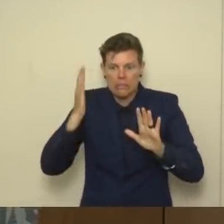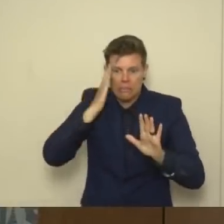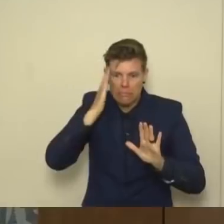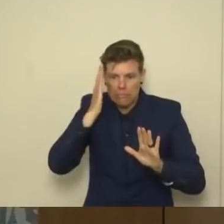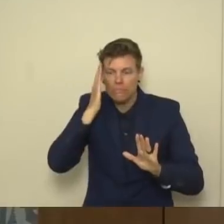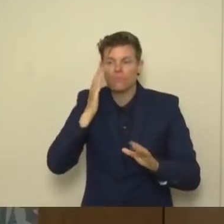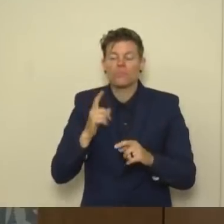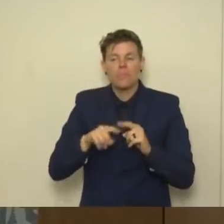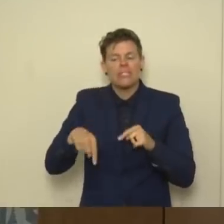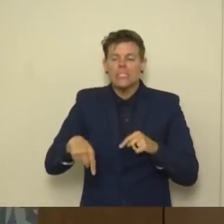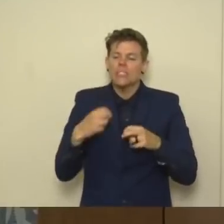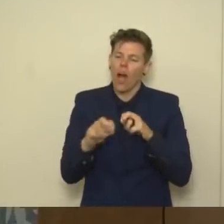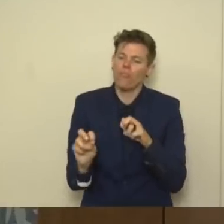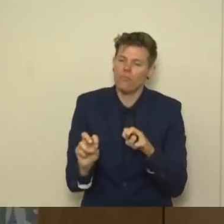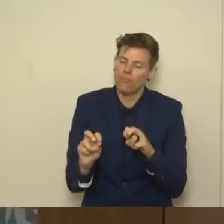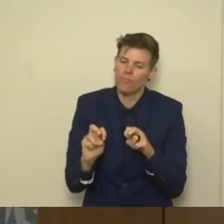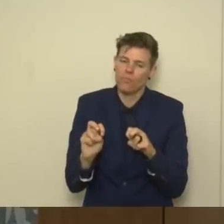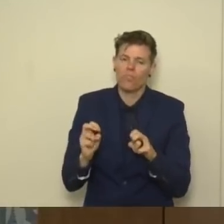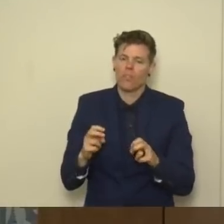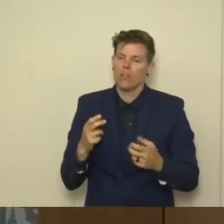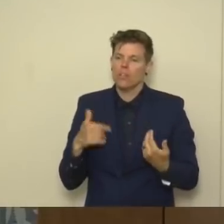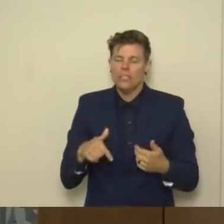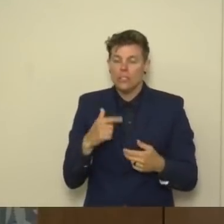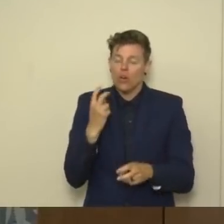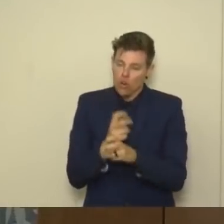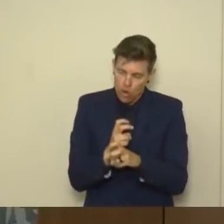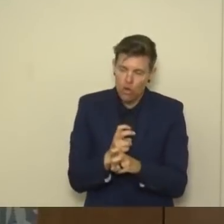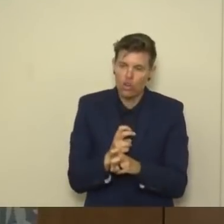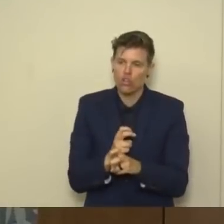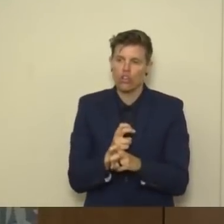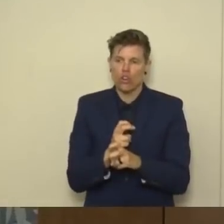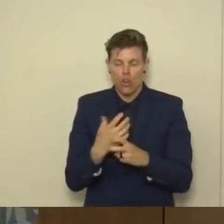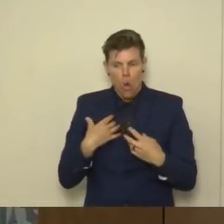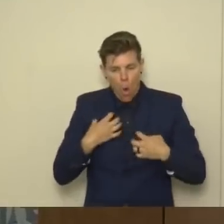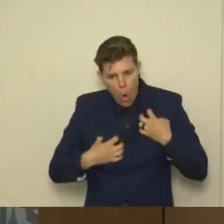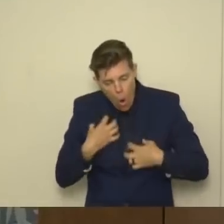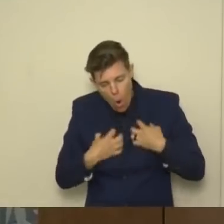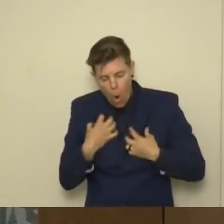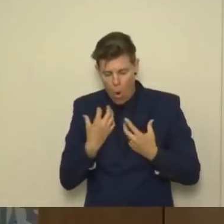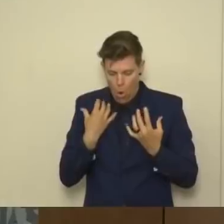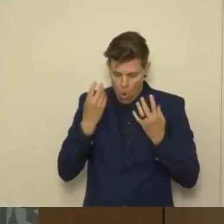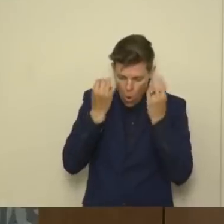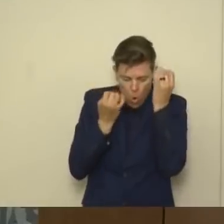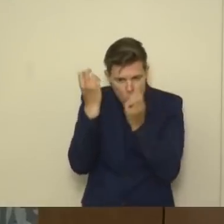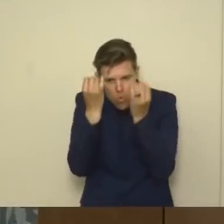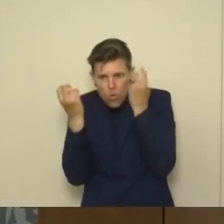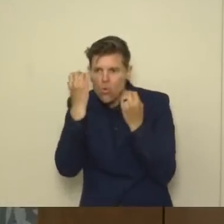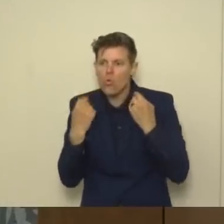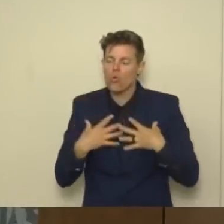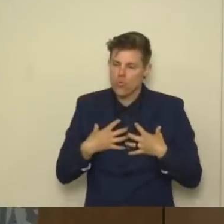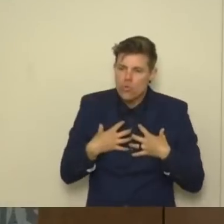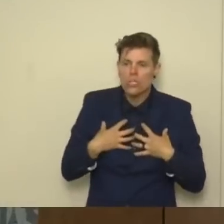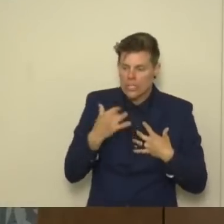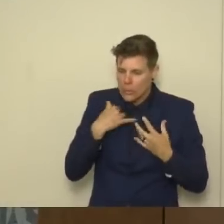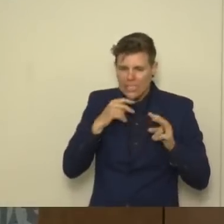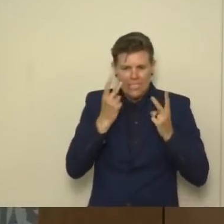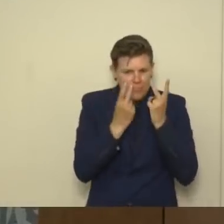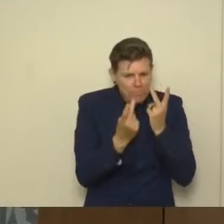who's viewing to know how hard they are to make and how we make them, and that we look at any number of data points and data